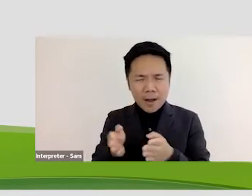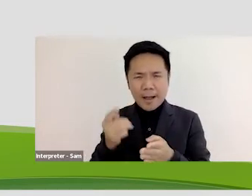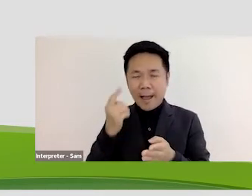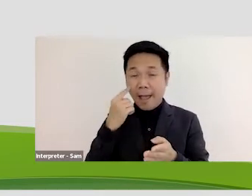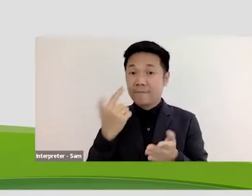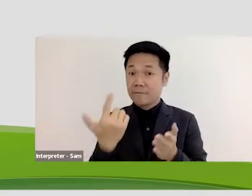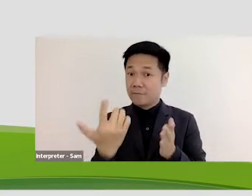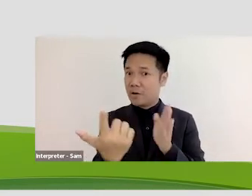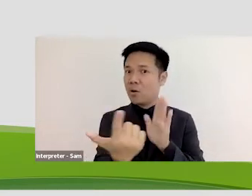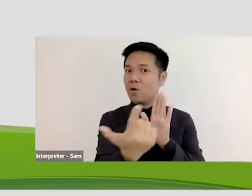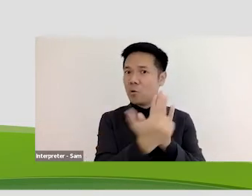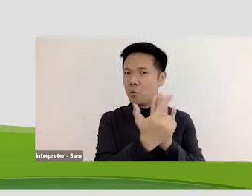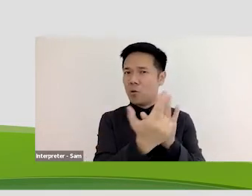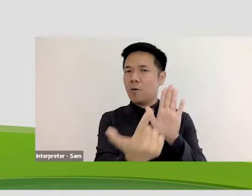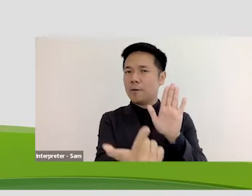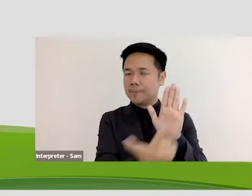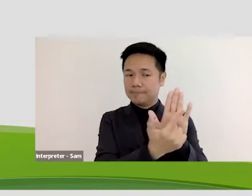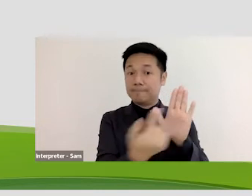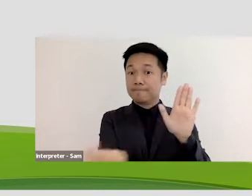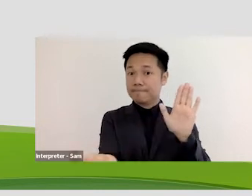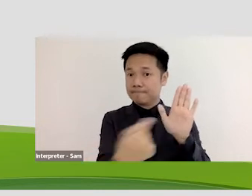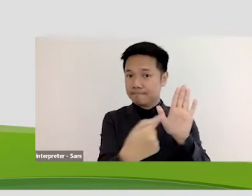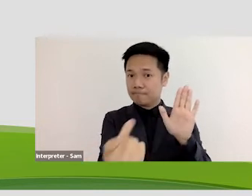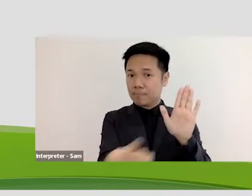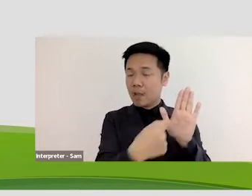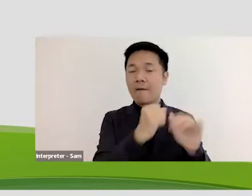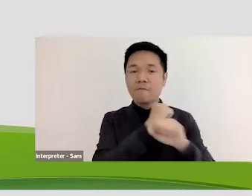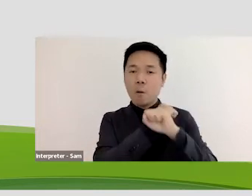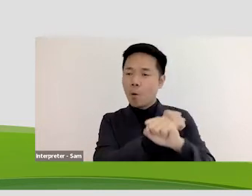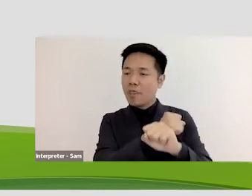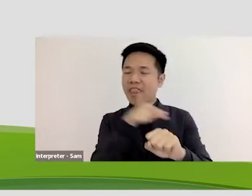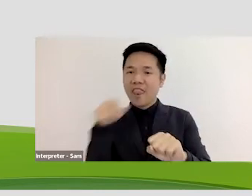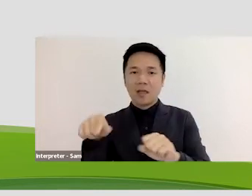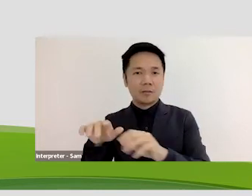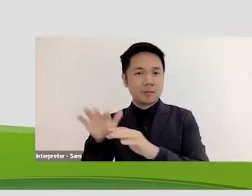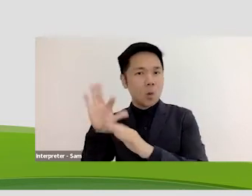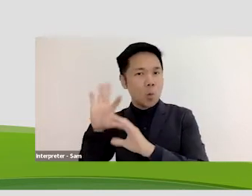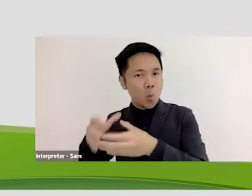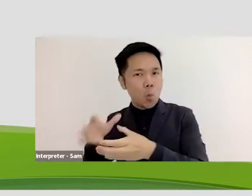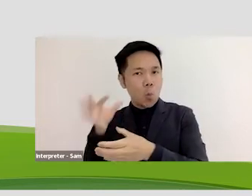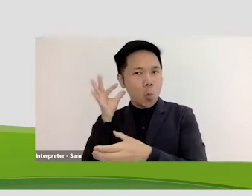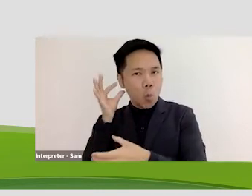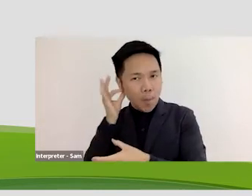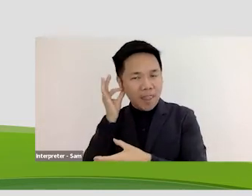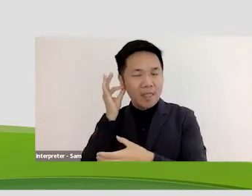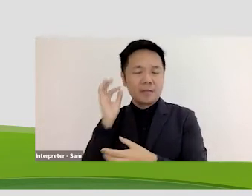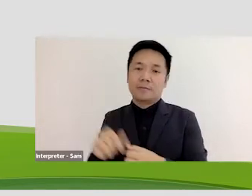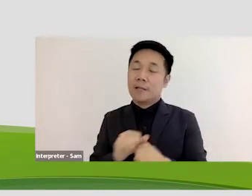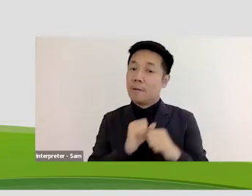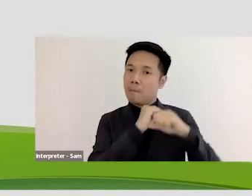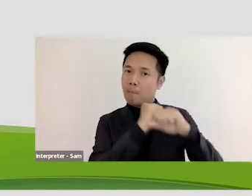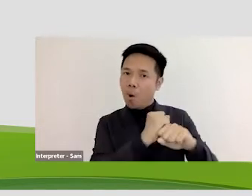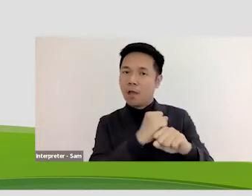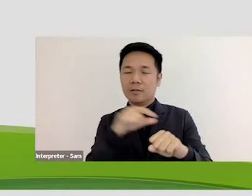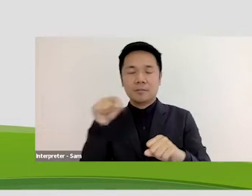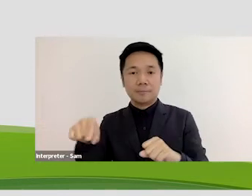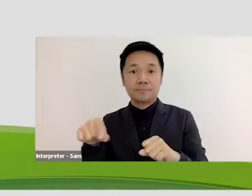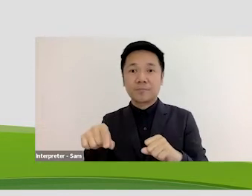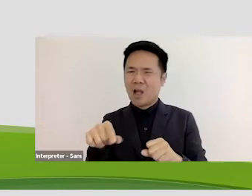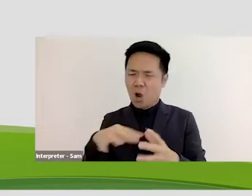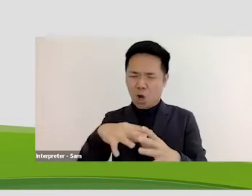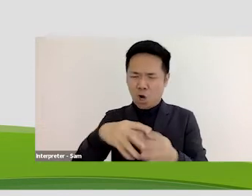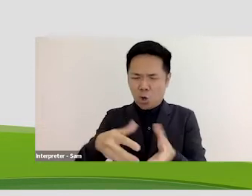that provides protection and redress mechanisms for women and the most